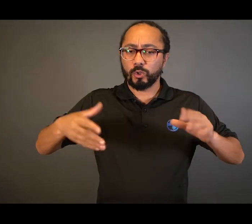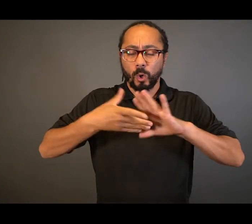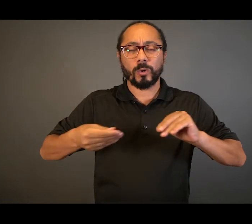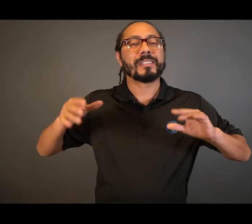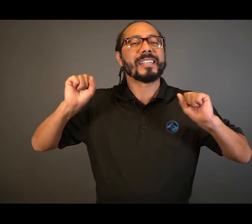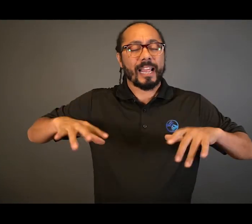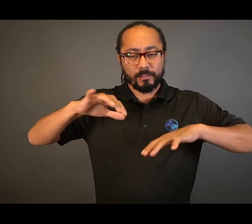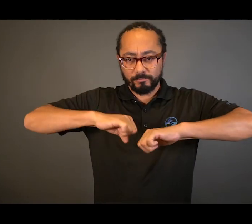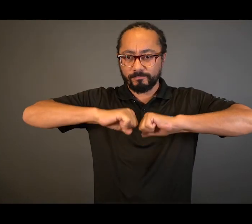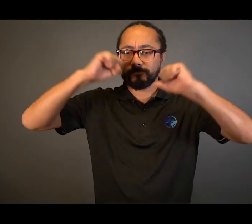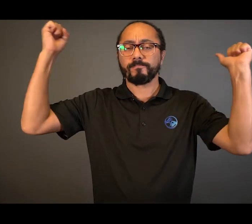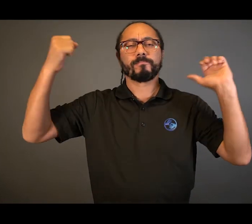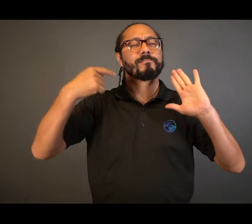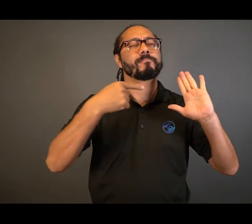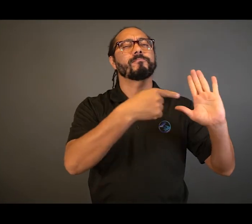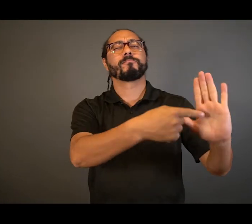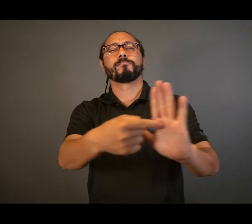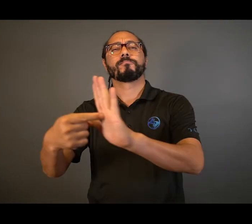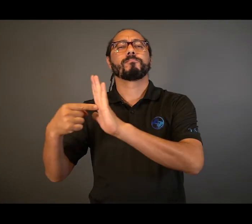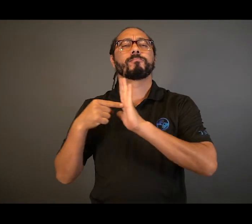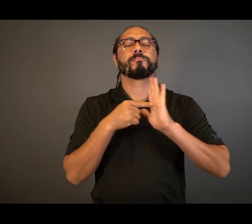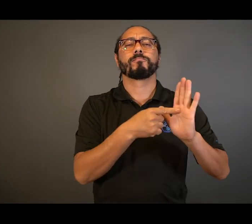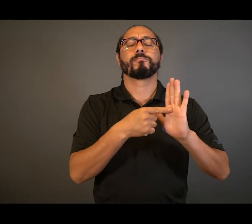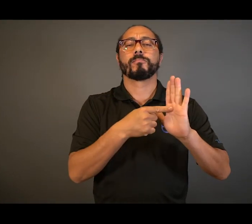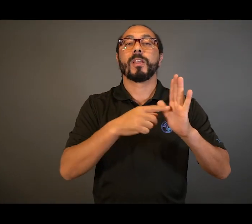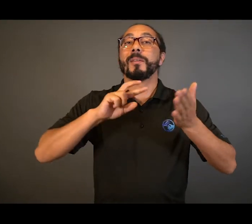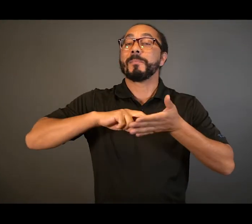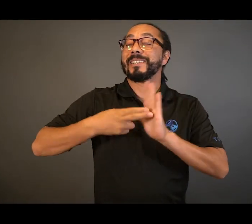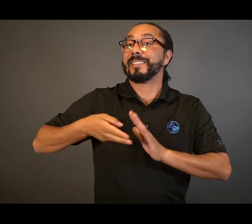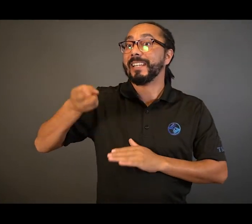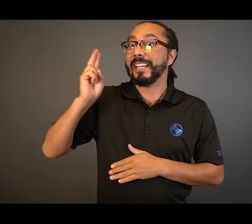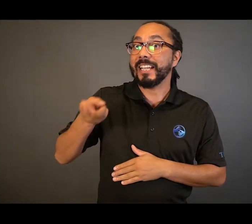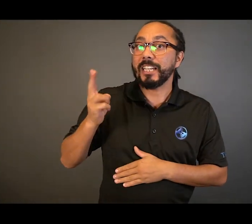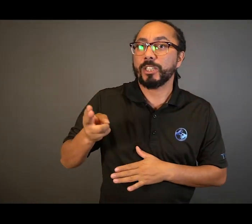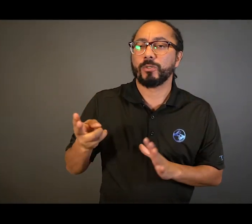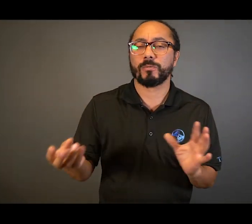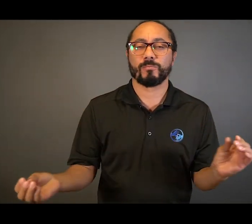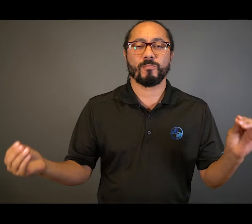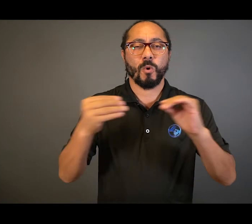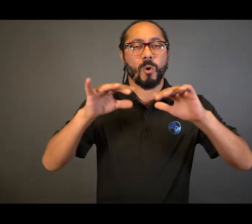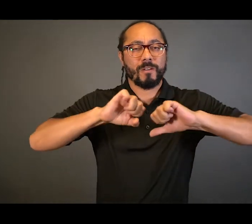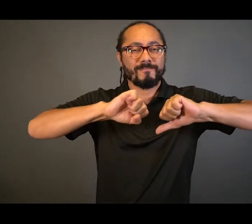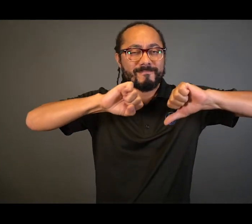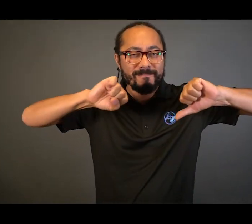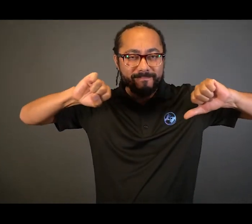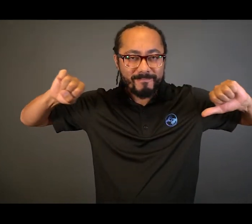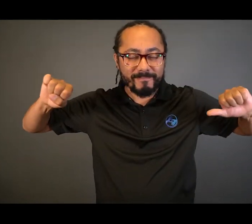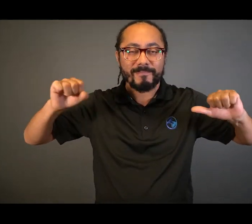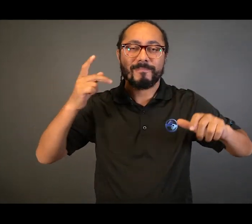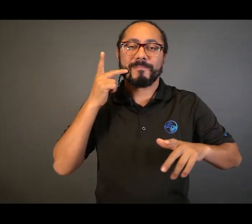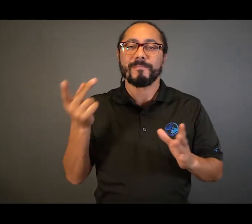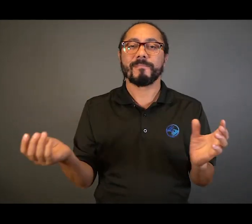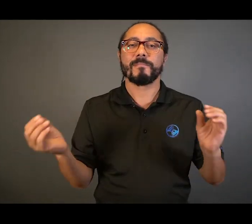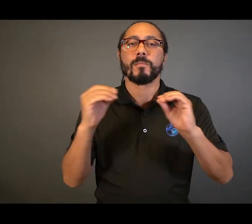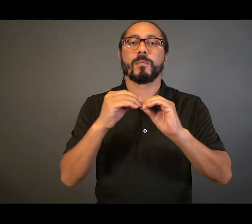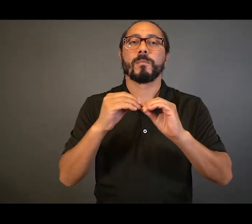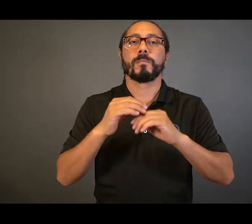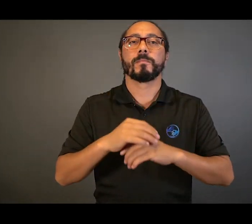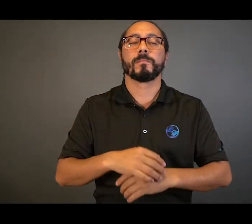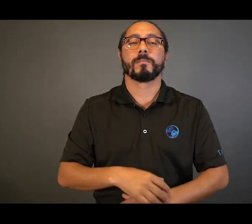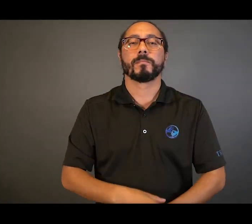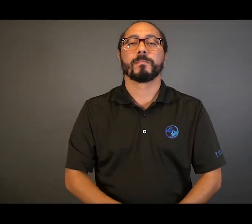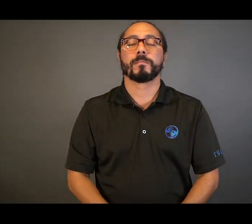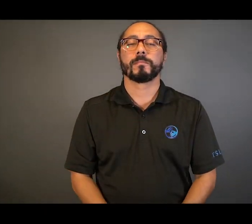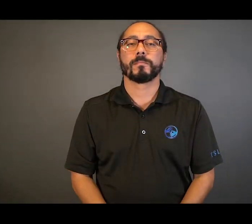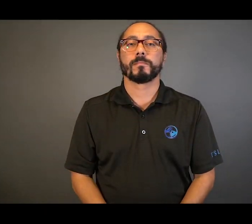stories out of isolation and into a site of being, widening the edges of history. White letters over